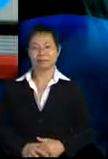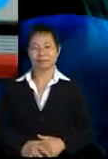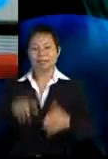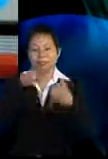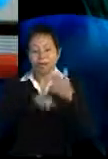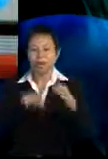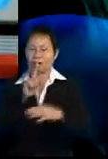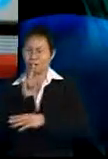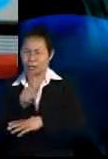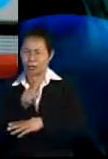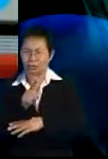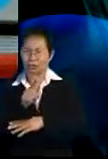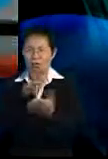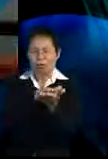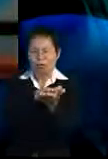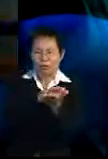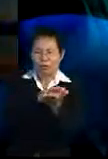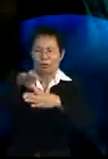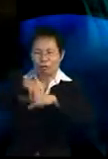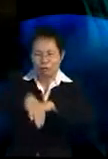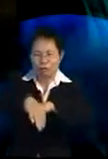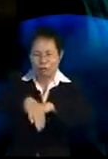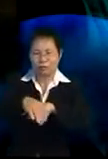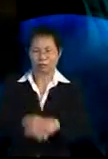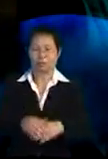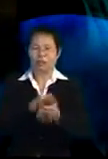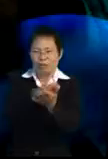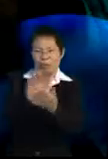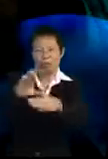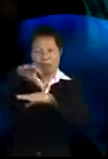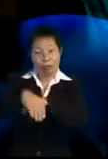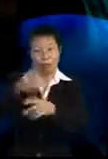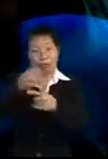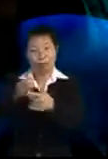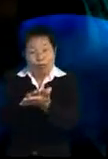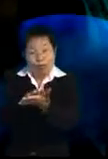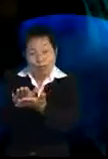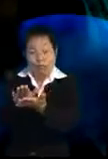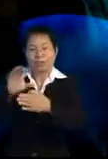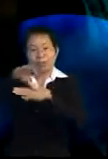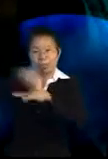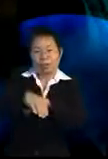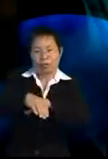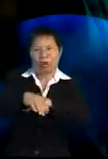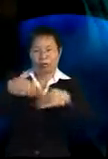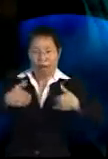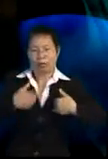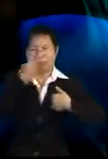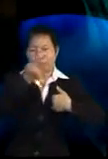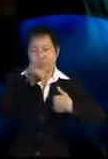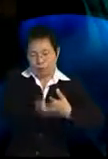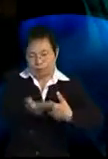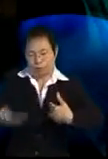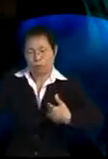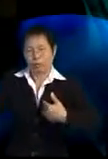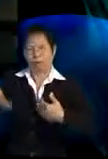What actually is frictional force? Well, frictional force or friction is the force that exists between two objects